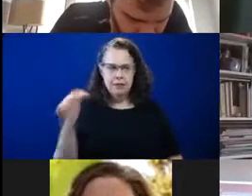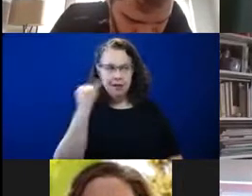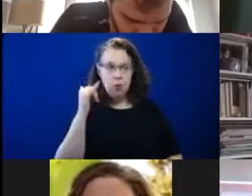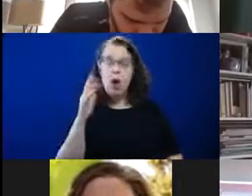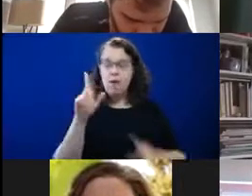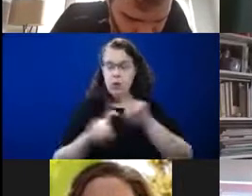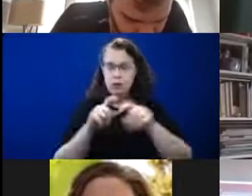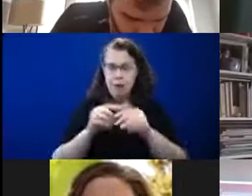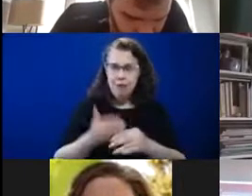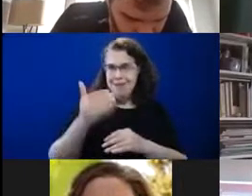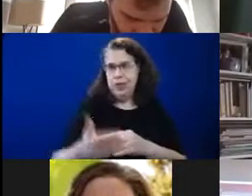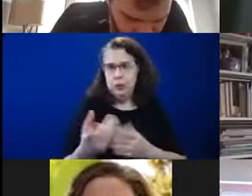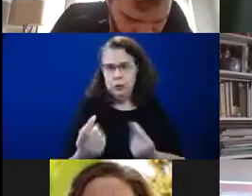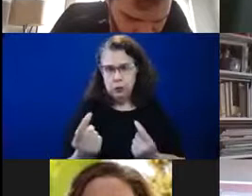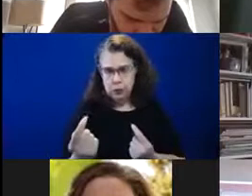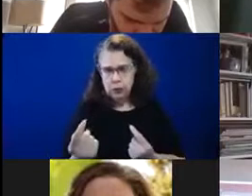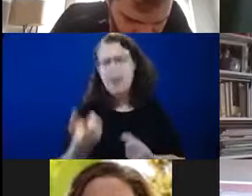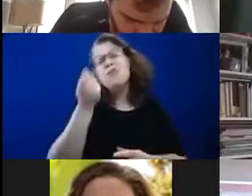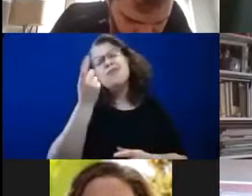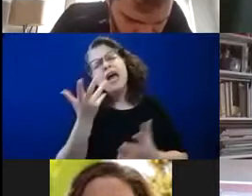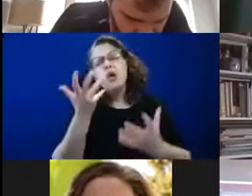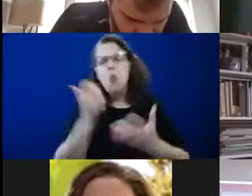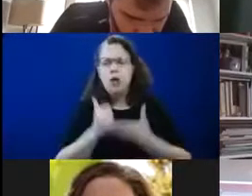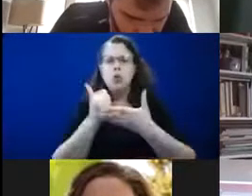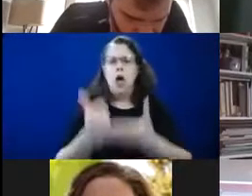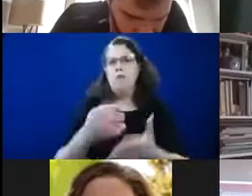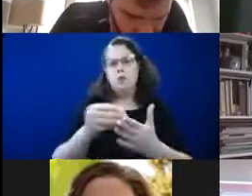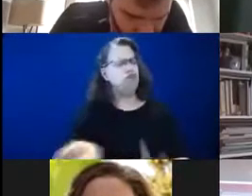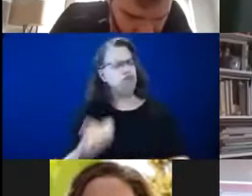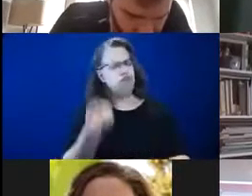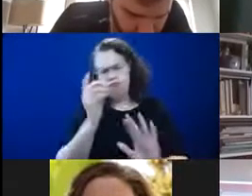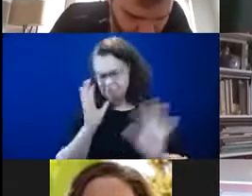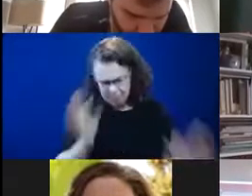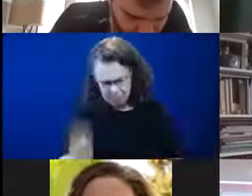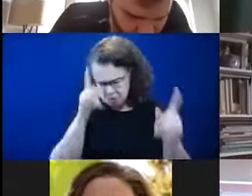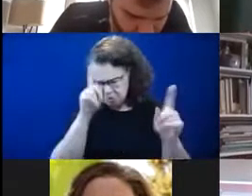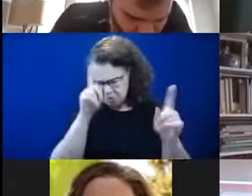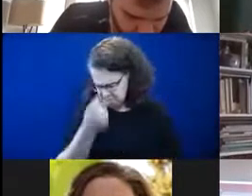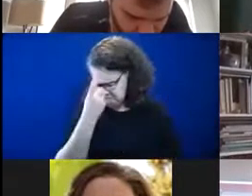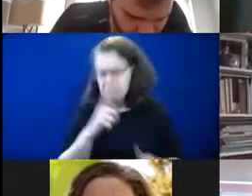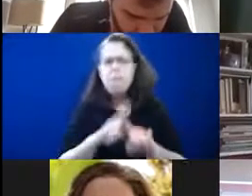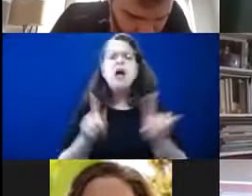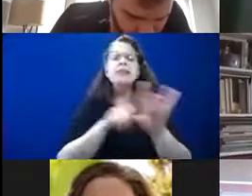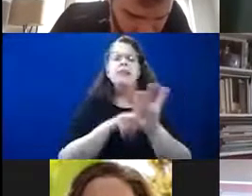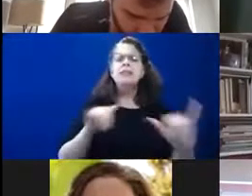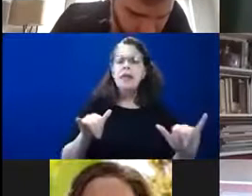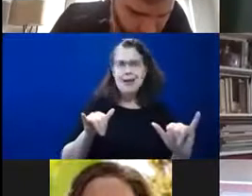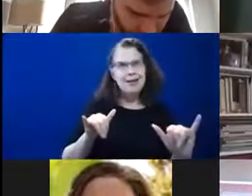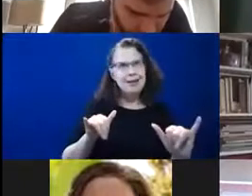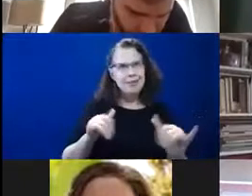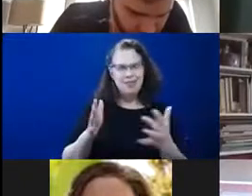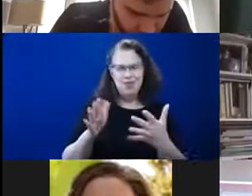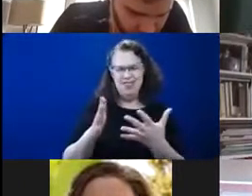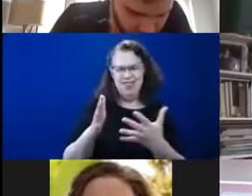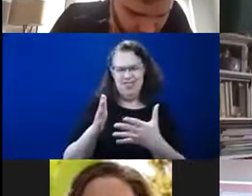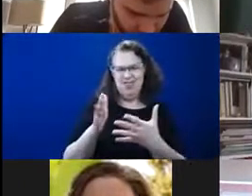totally understand that it's based on your desire to help the student, absolutely. But there is always that gray area that